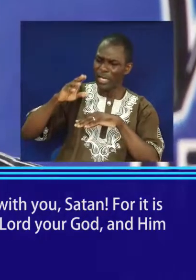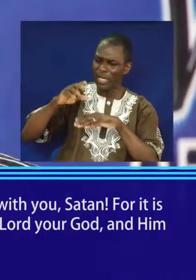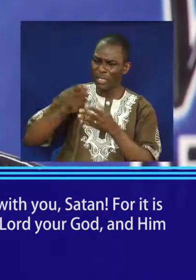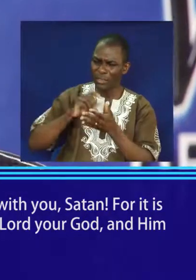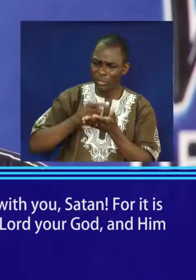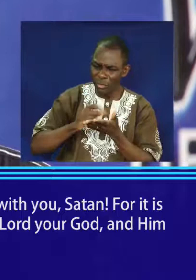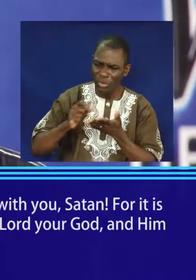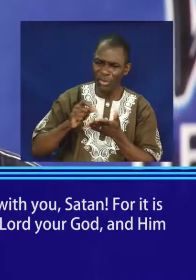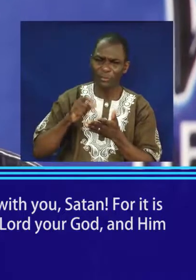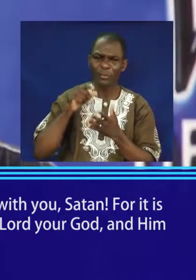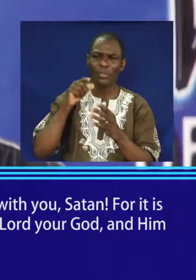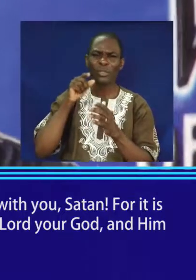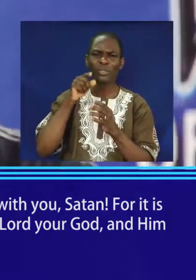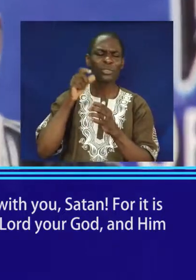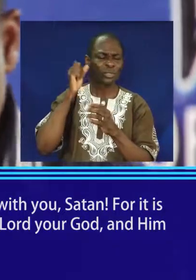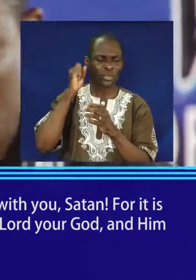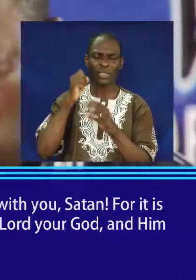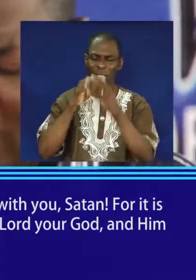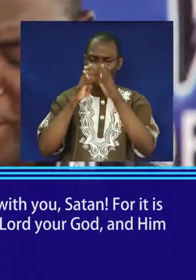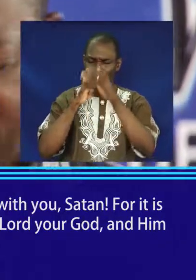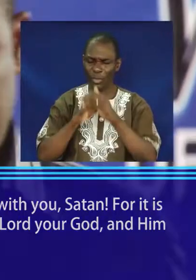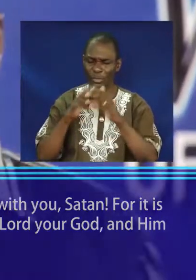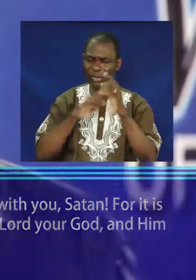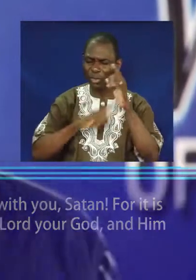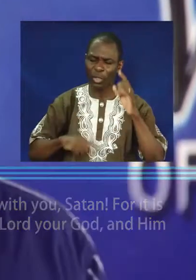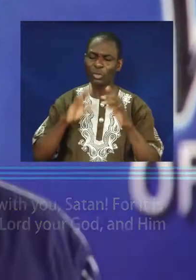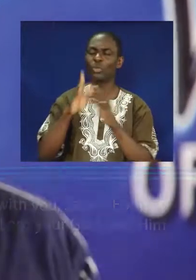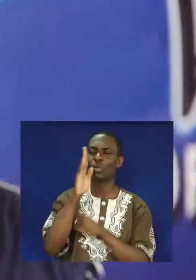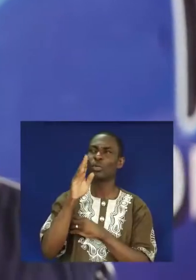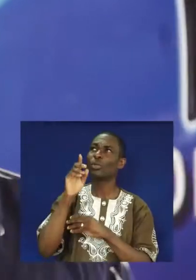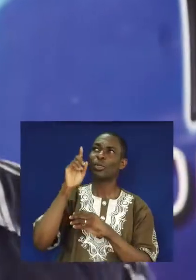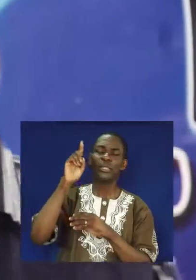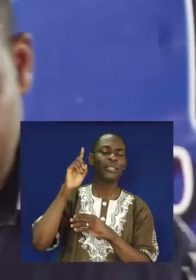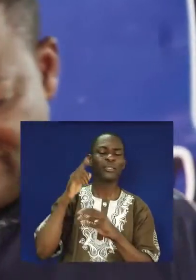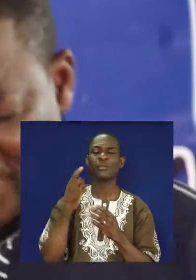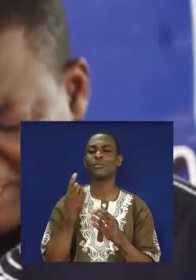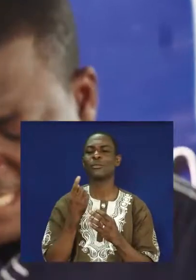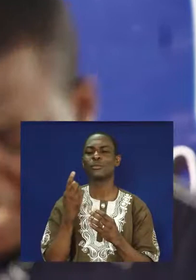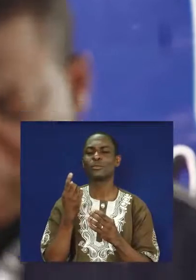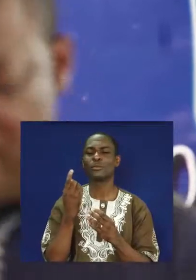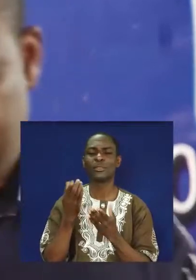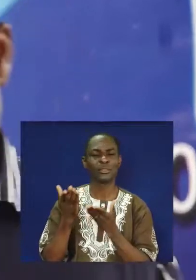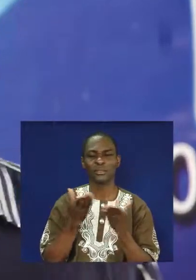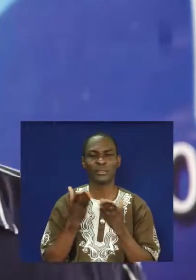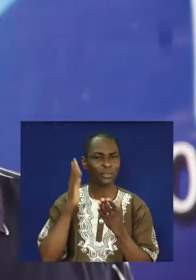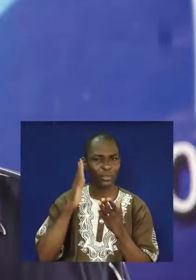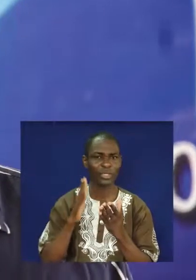you shall worship the Lord your God, and him only you shall serve. Verse 10, then Jesus said to